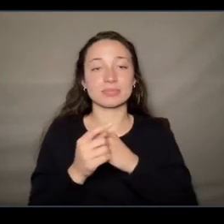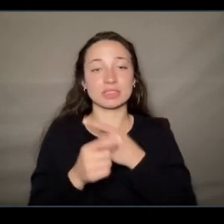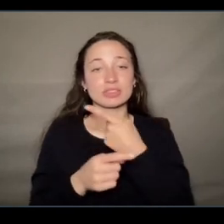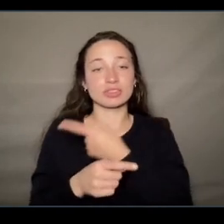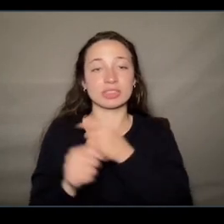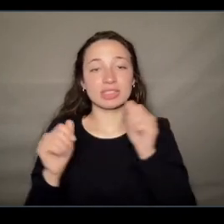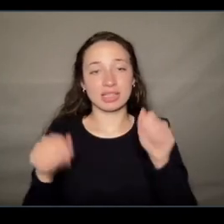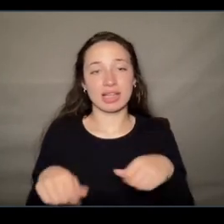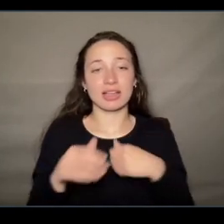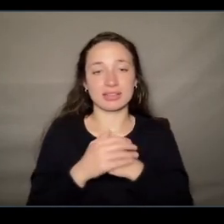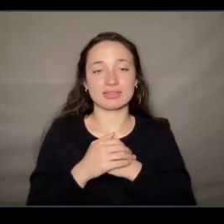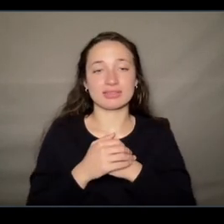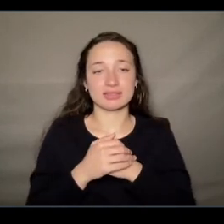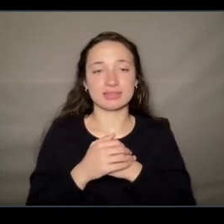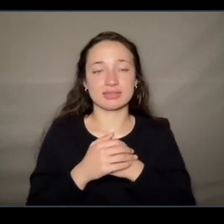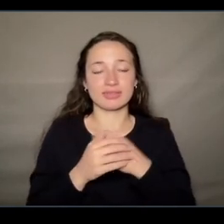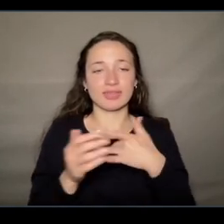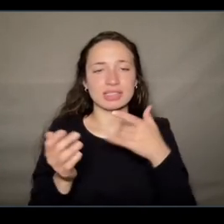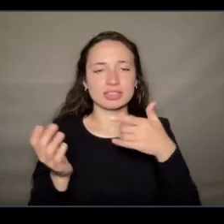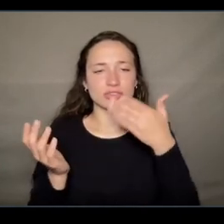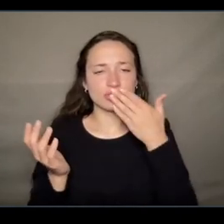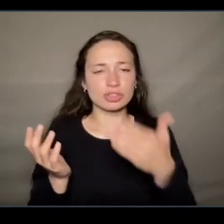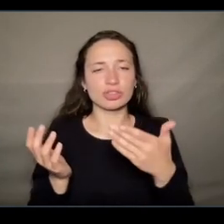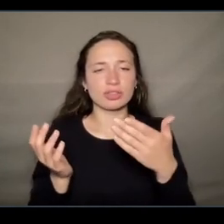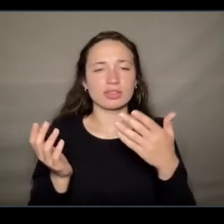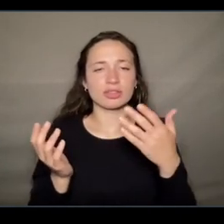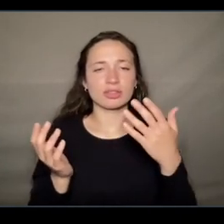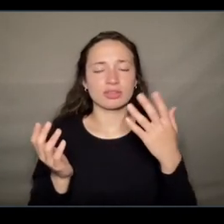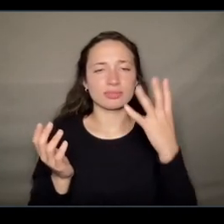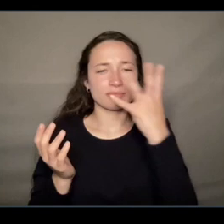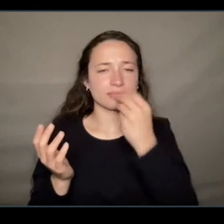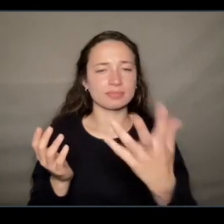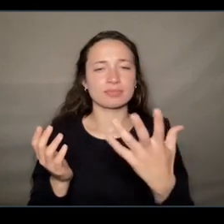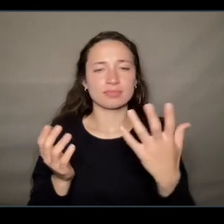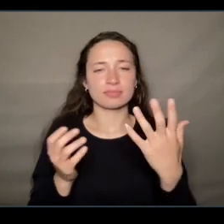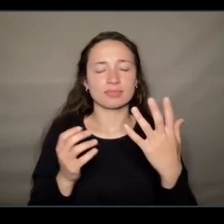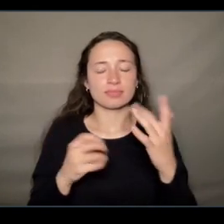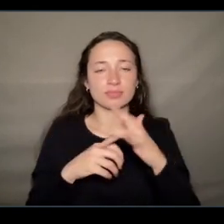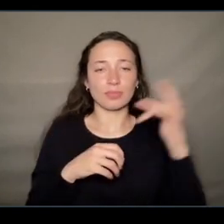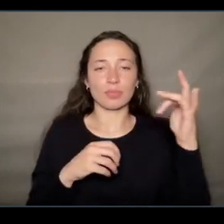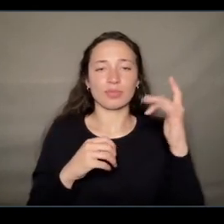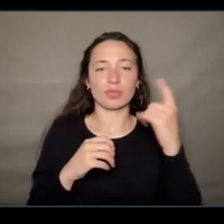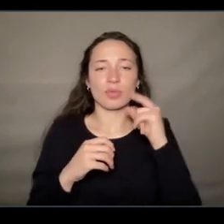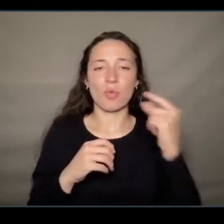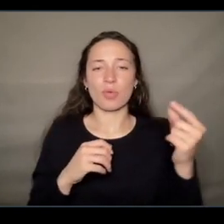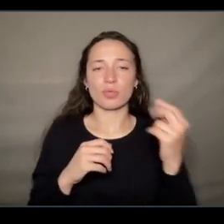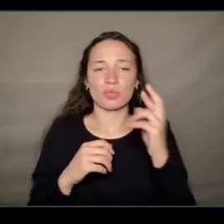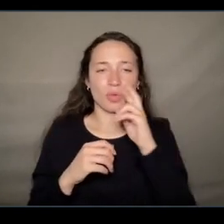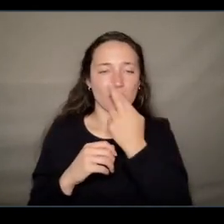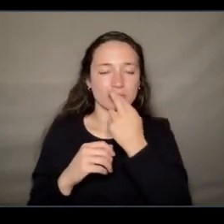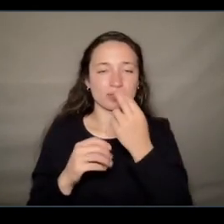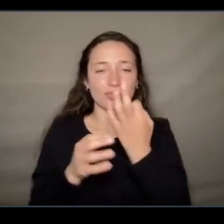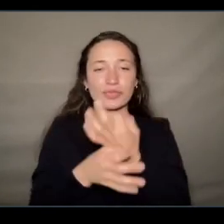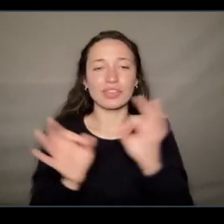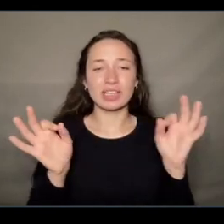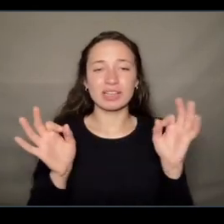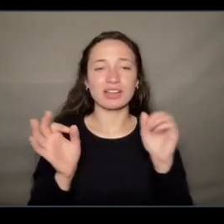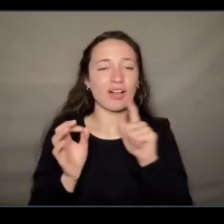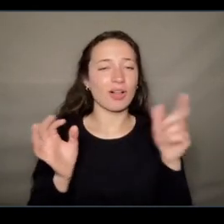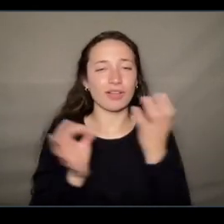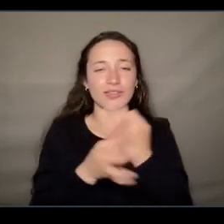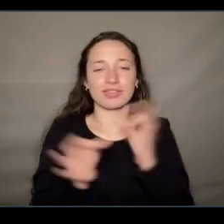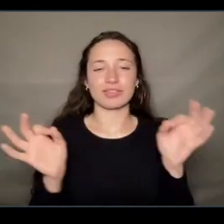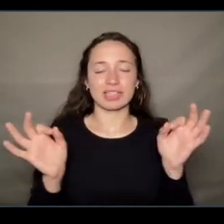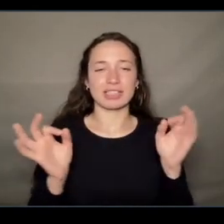can, she can feel this good. Exquisite blush, golden rose, free,